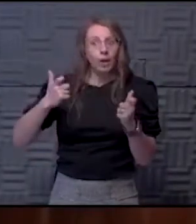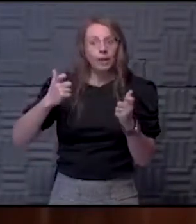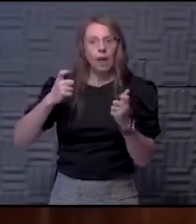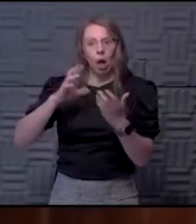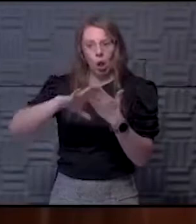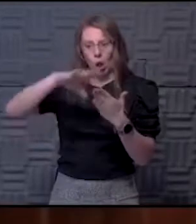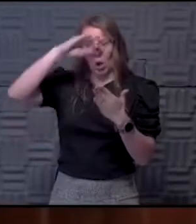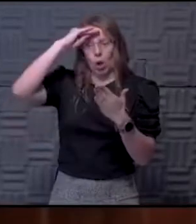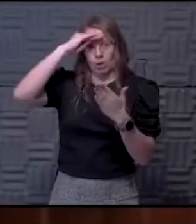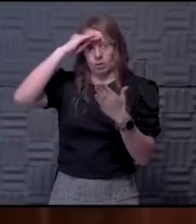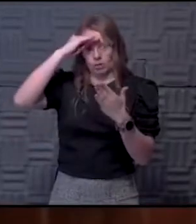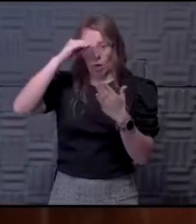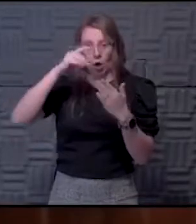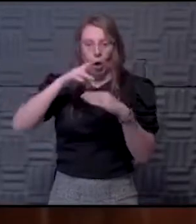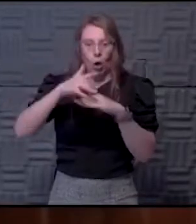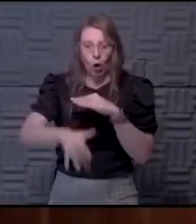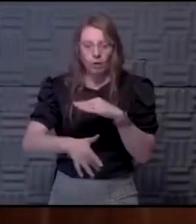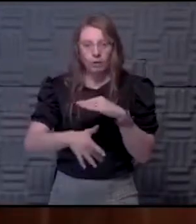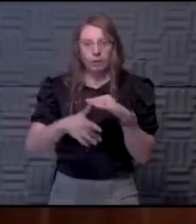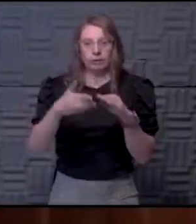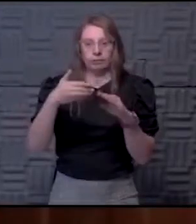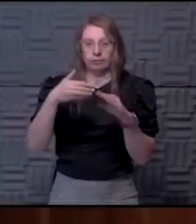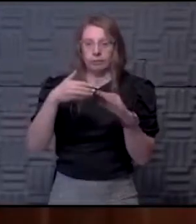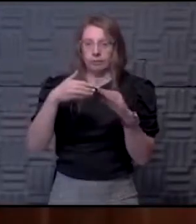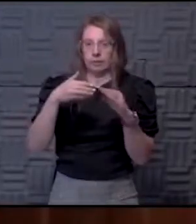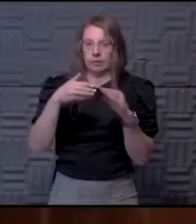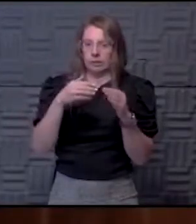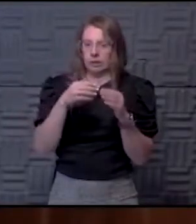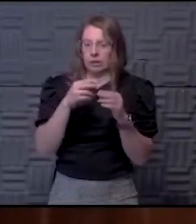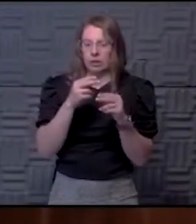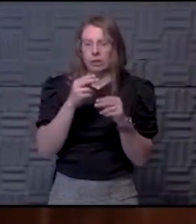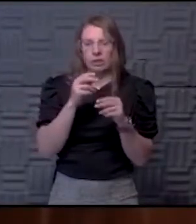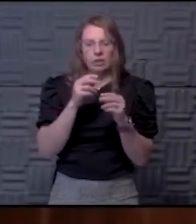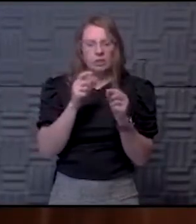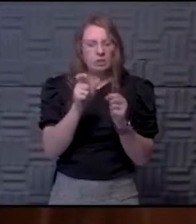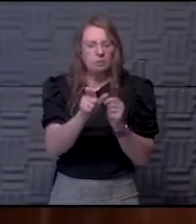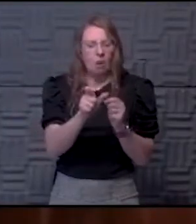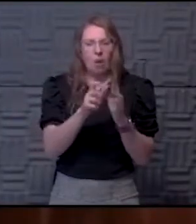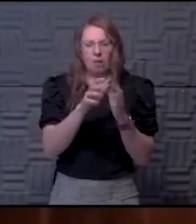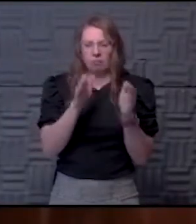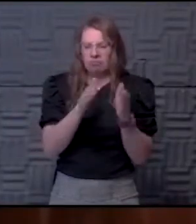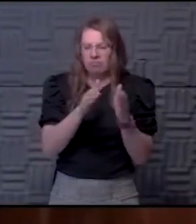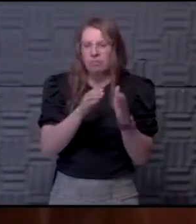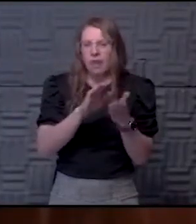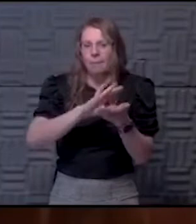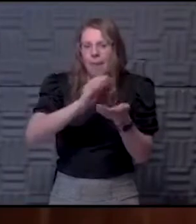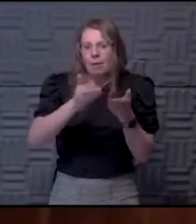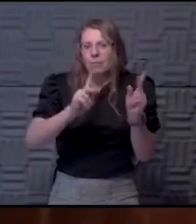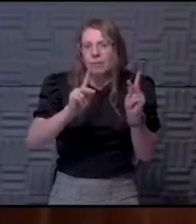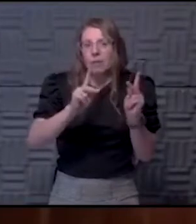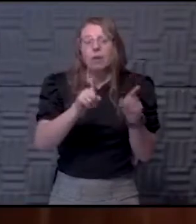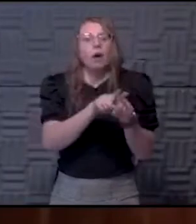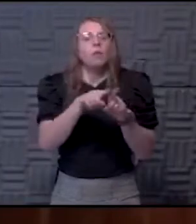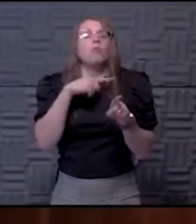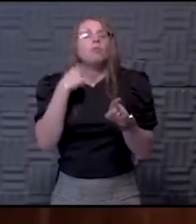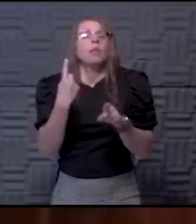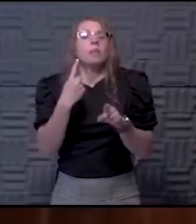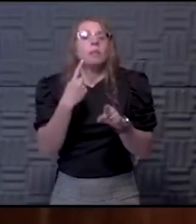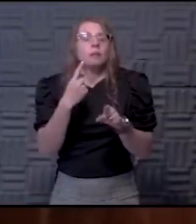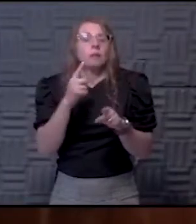saw early on, which is in a very tiny fraction of people, often with risk factors so that we